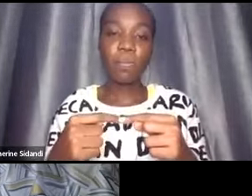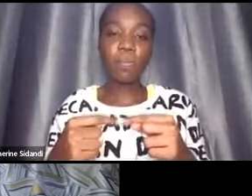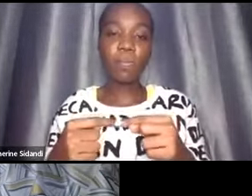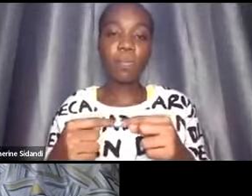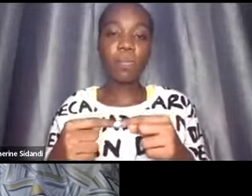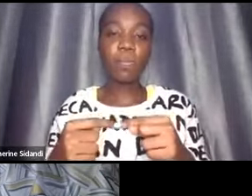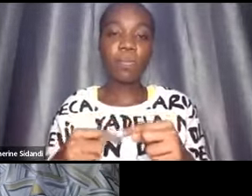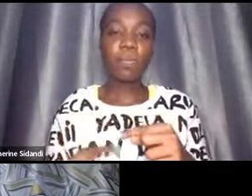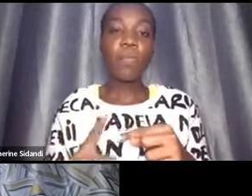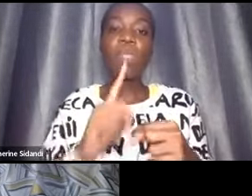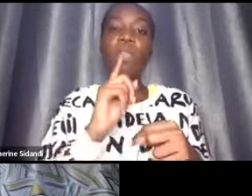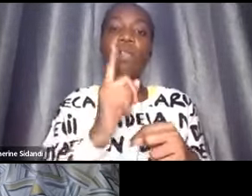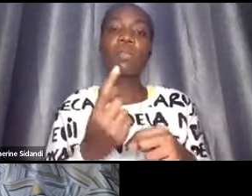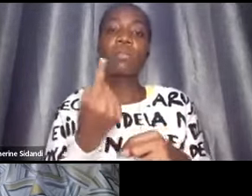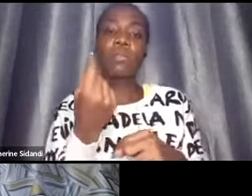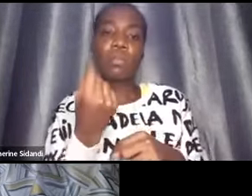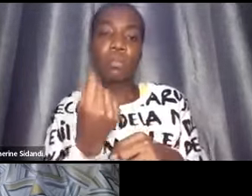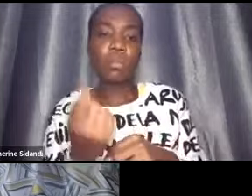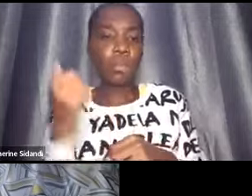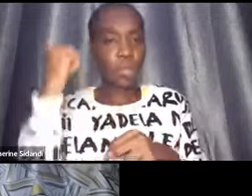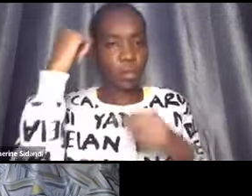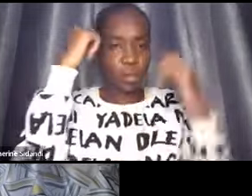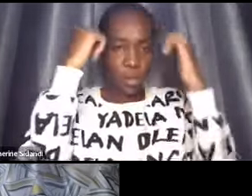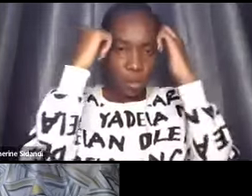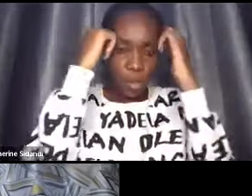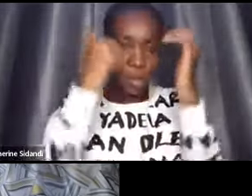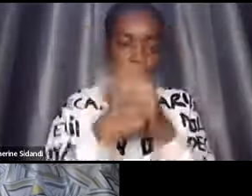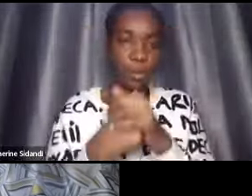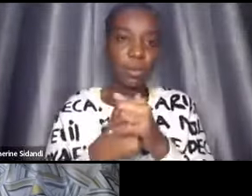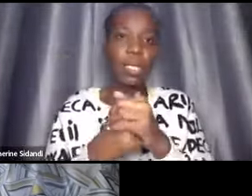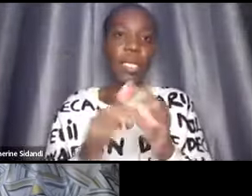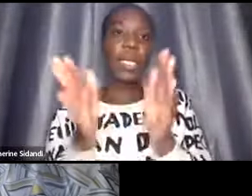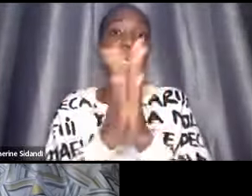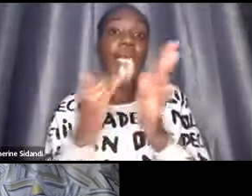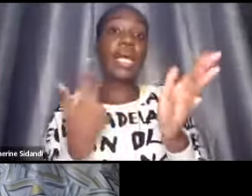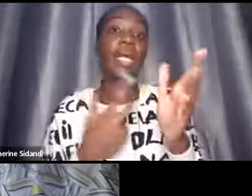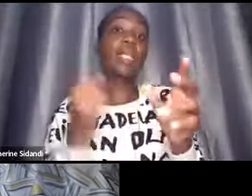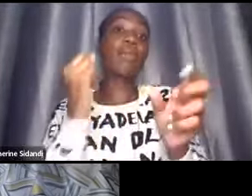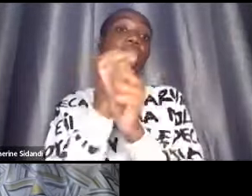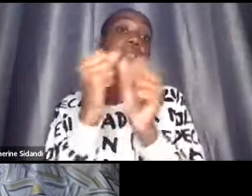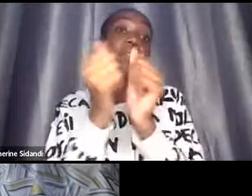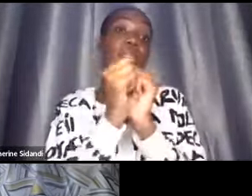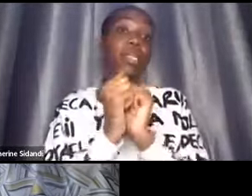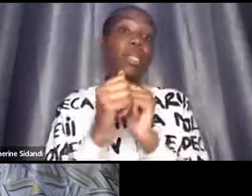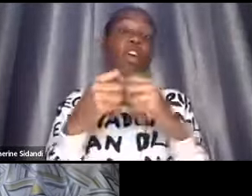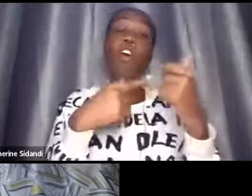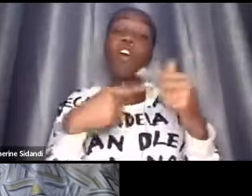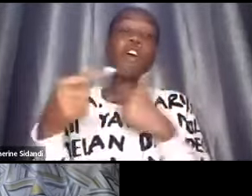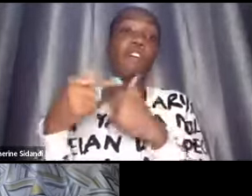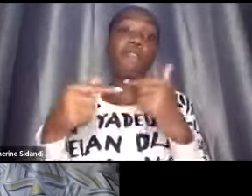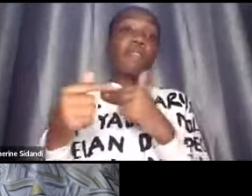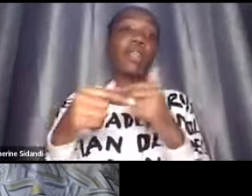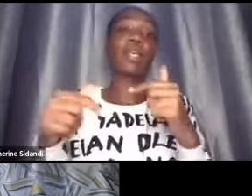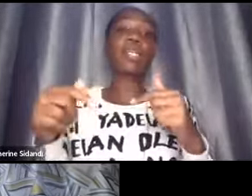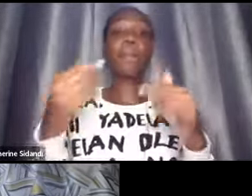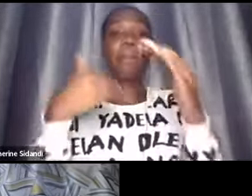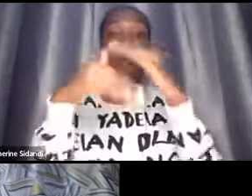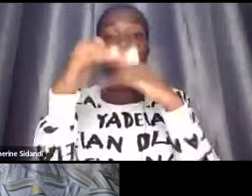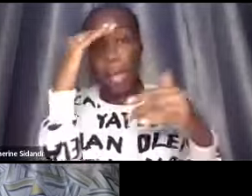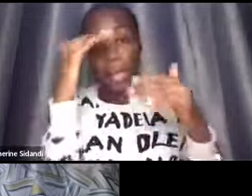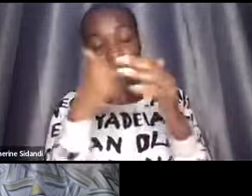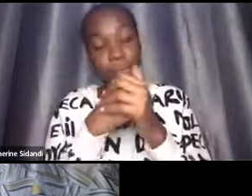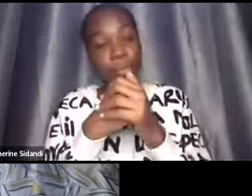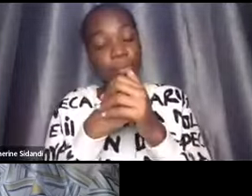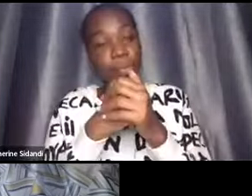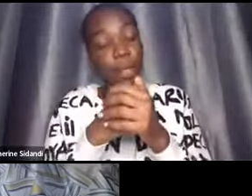necessary knowledge in mediation, especially the workplace. And we deal with the conflict dynamics profile. We deal with strategic